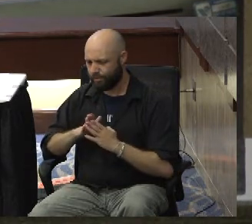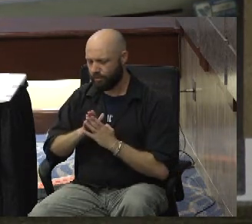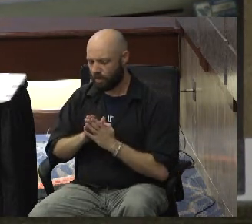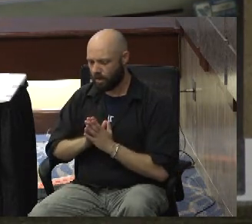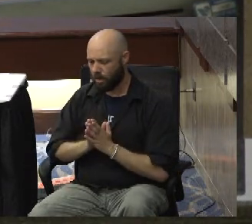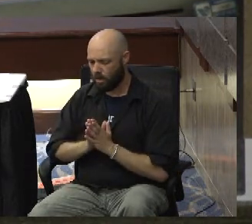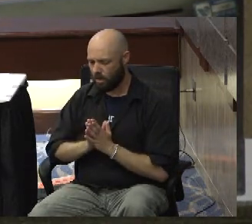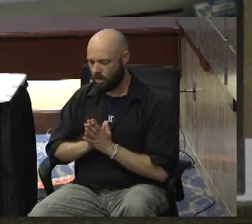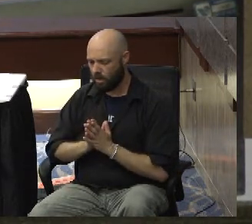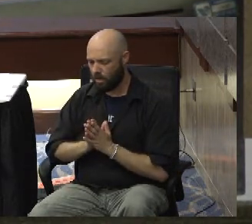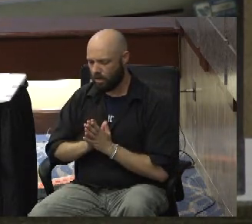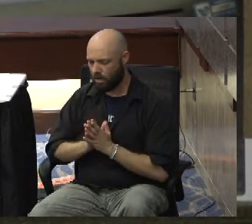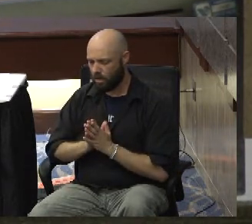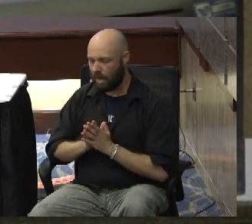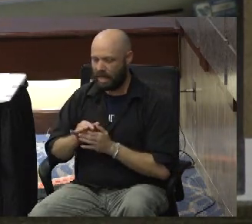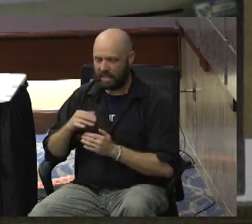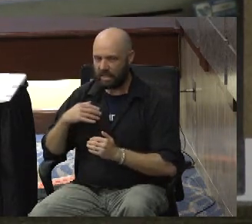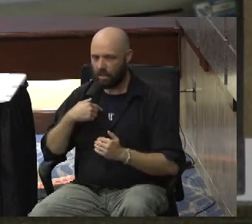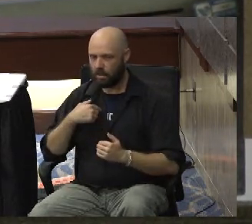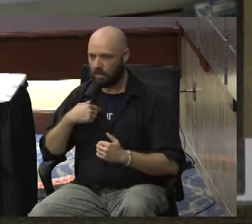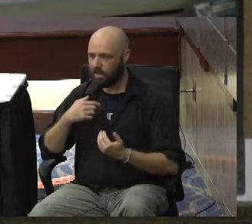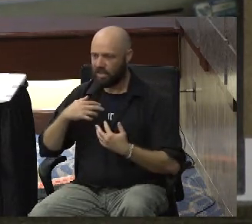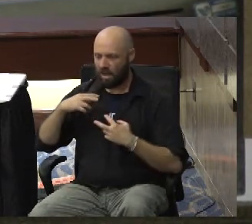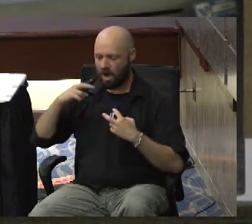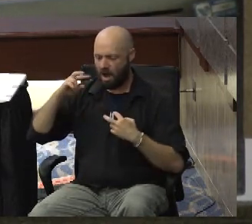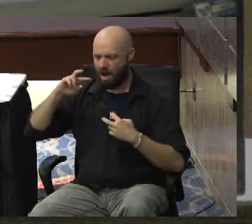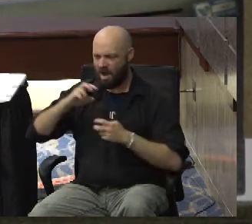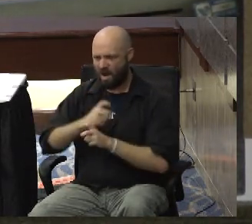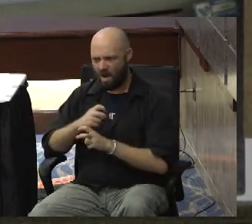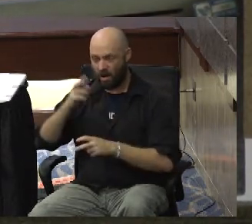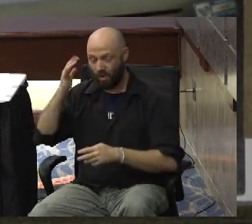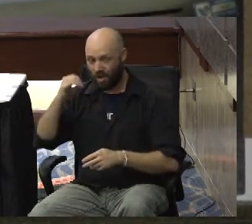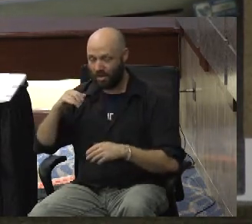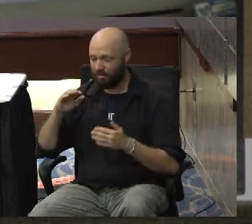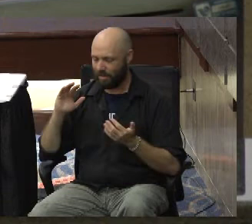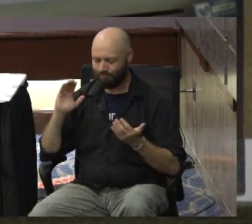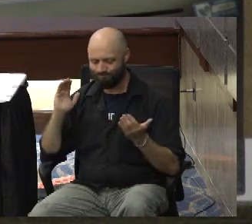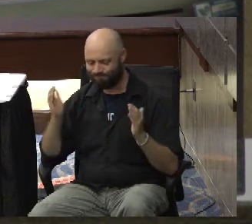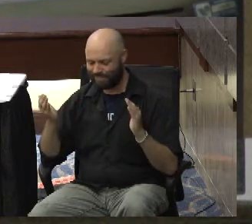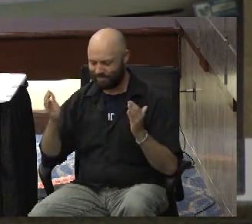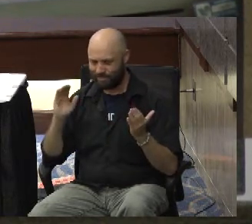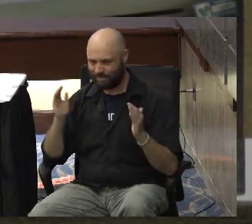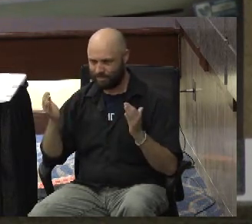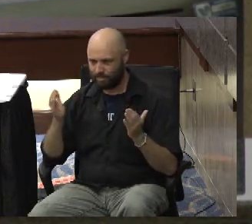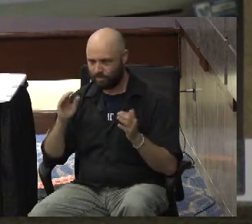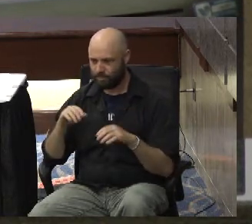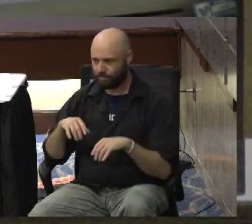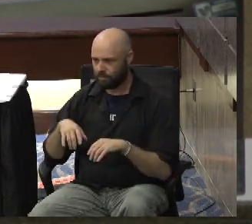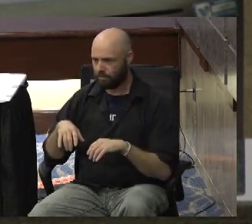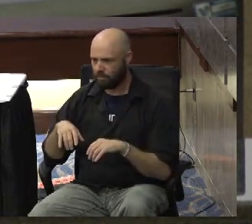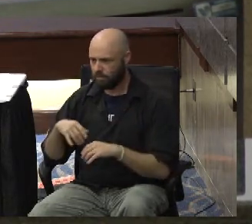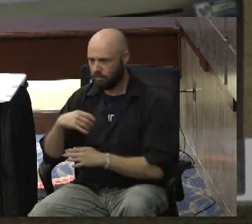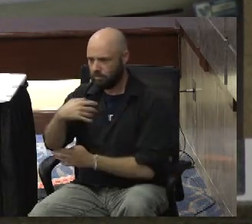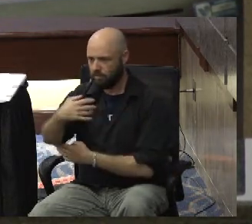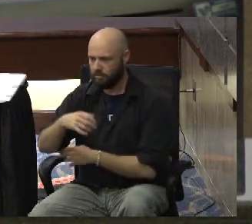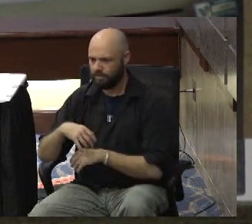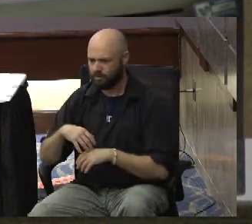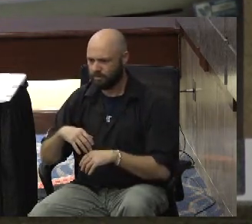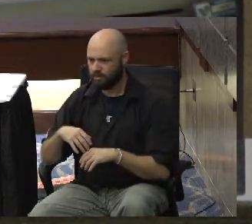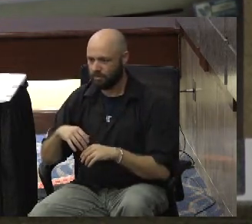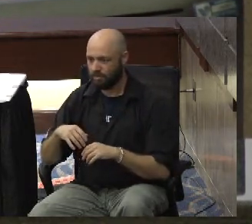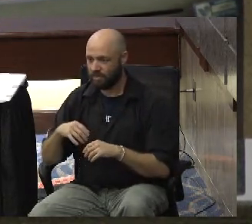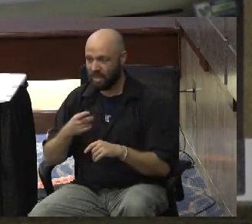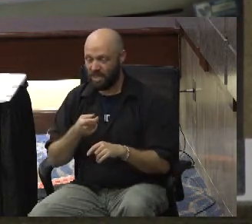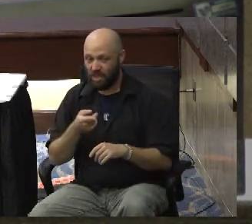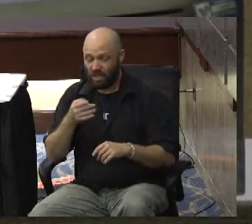because I'm weighing the social cost and feel like the impact would be greatest if we were to put those 600 families and their